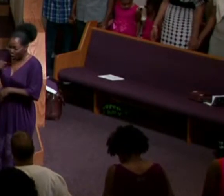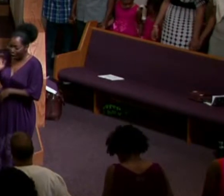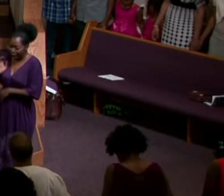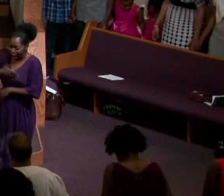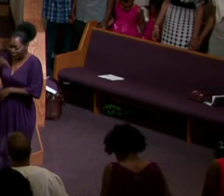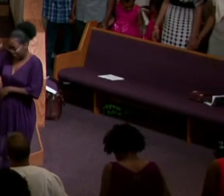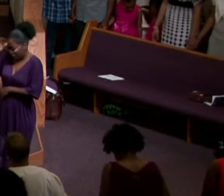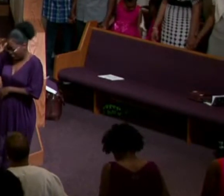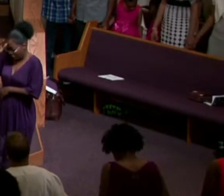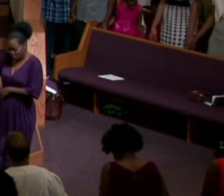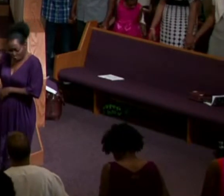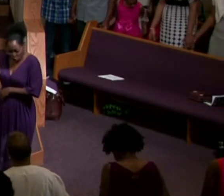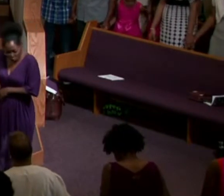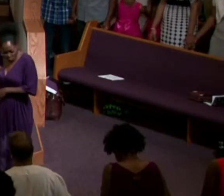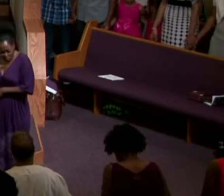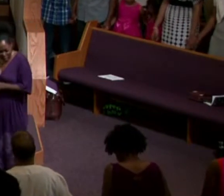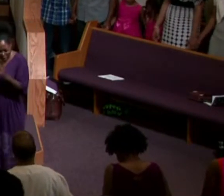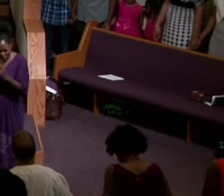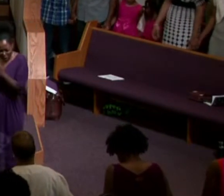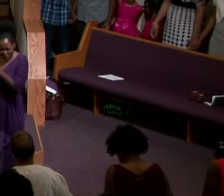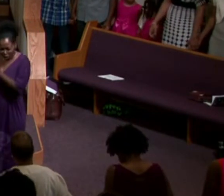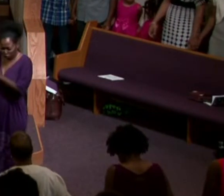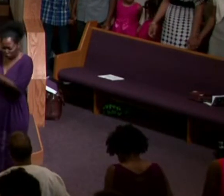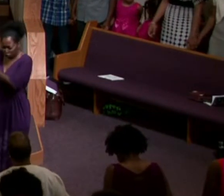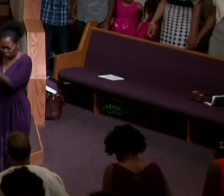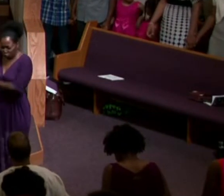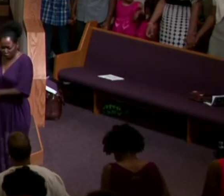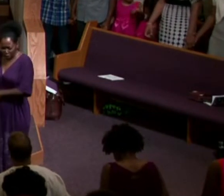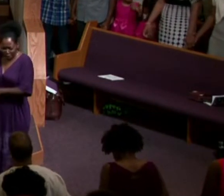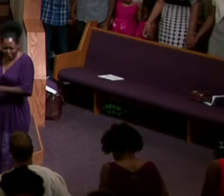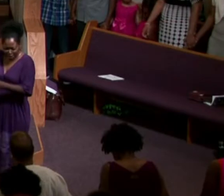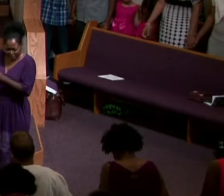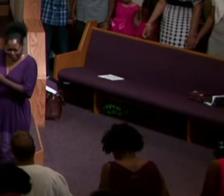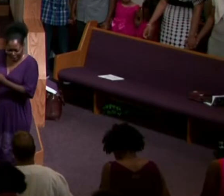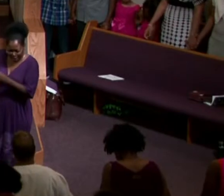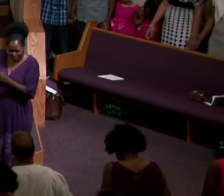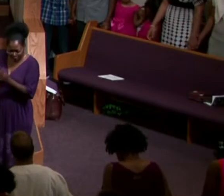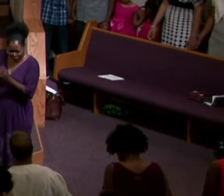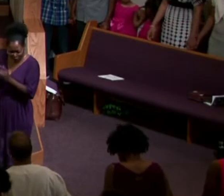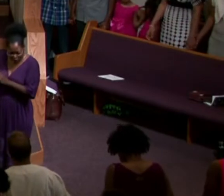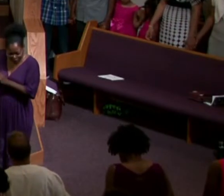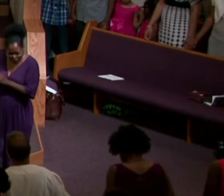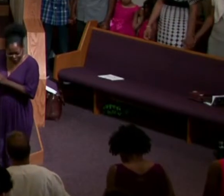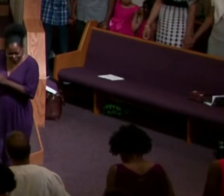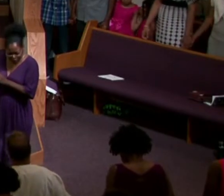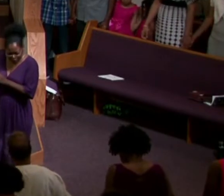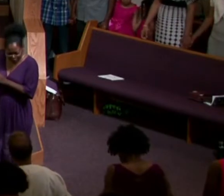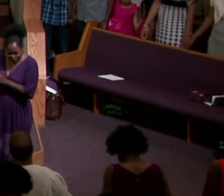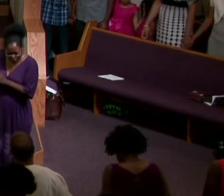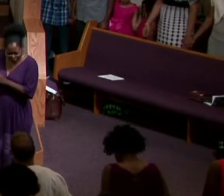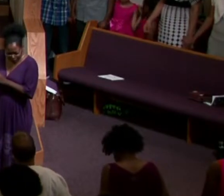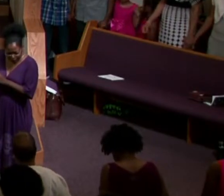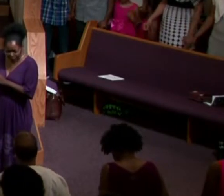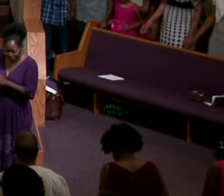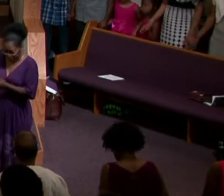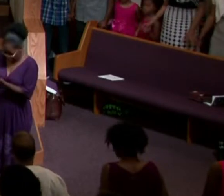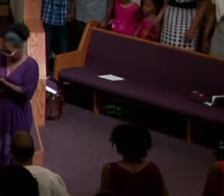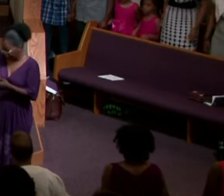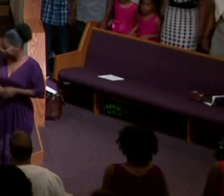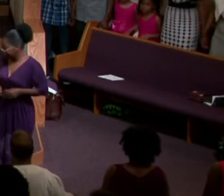Abba, unto you, in the name of Jesus, in the name of Jesus, and the precious blood. Amen.